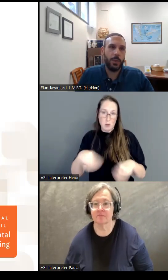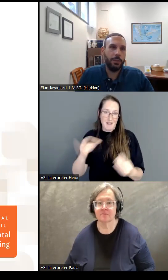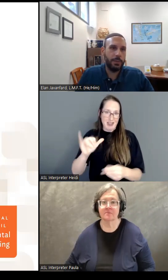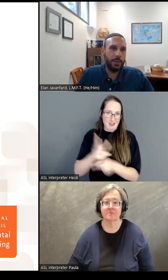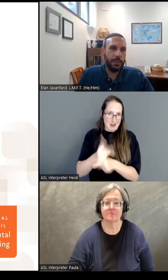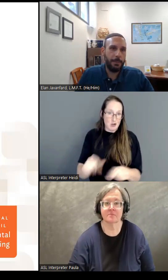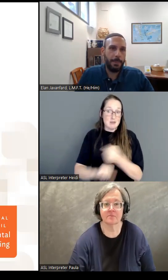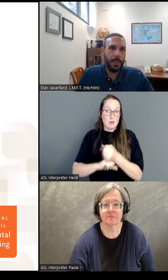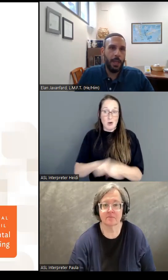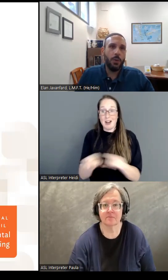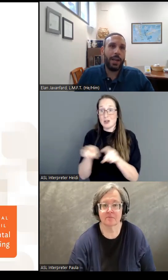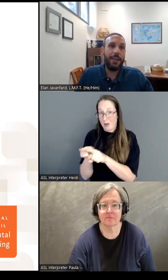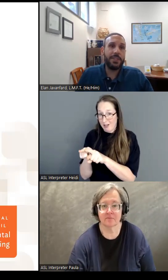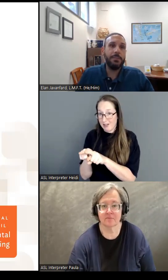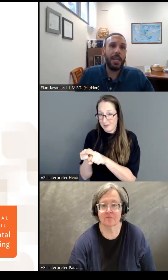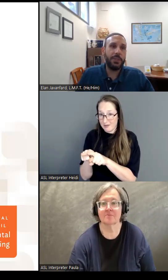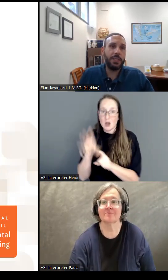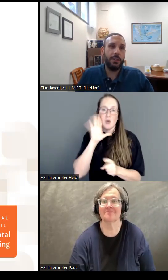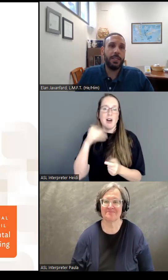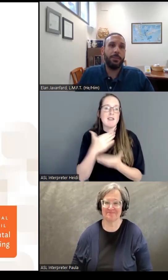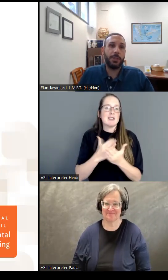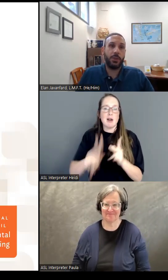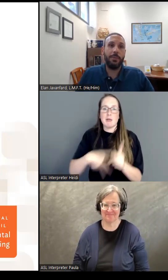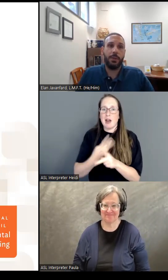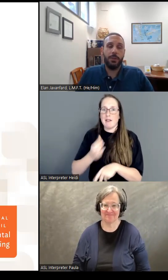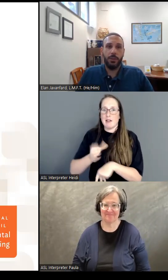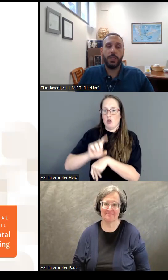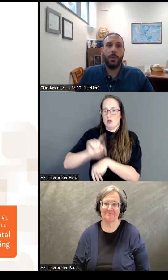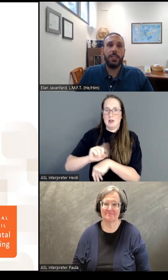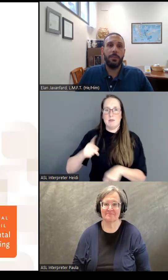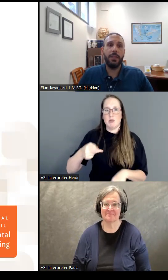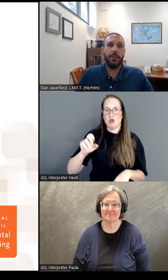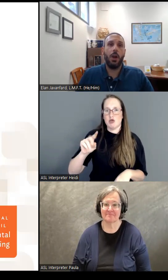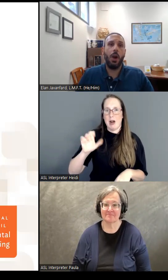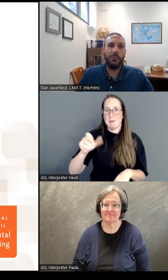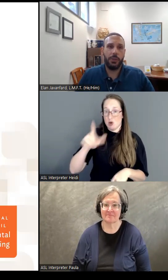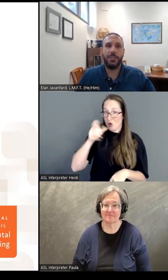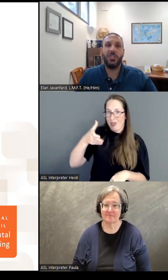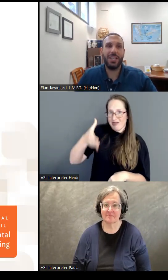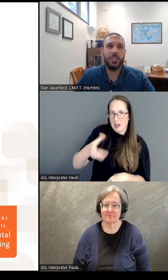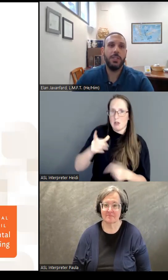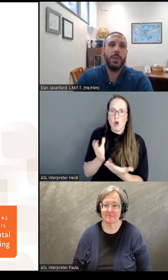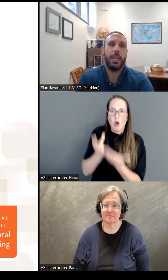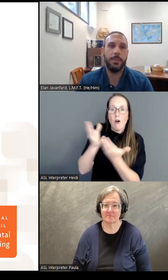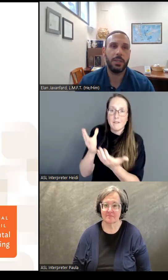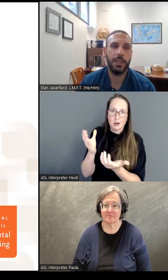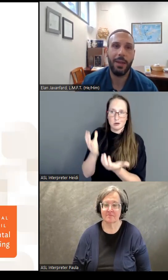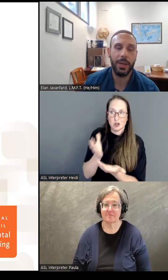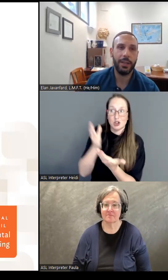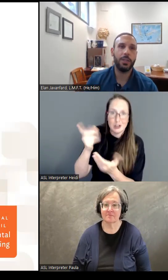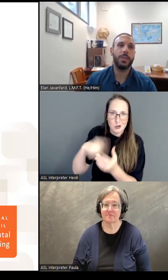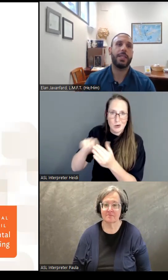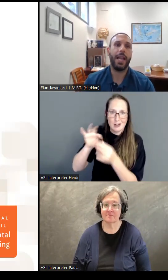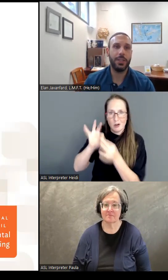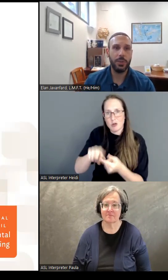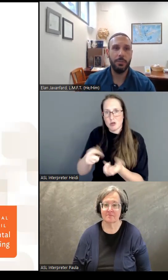support as well. We're going to have some type of consulting prescriber who is going to be there to offer suggestions when it comes to